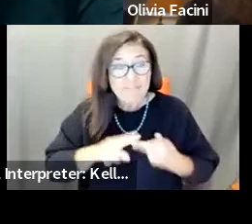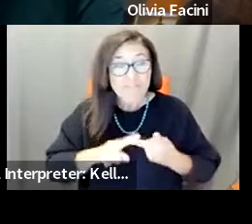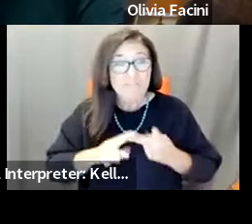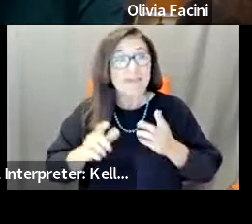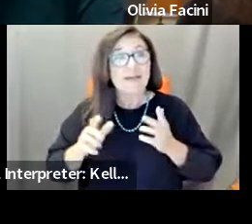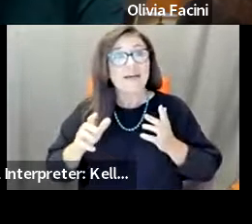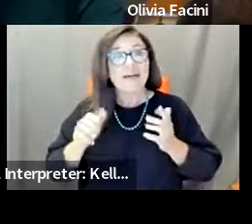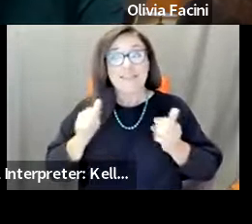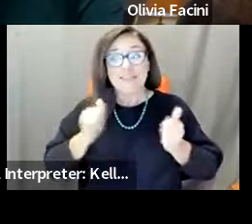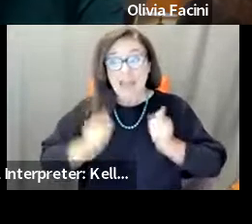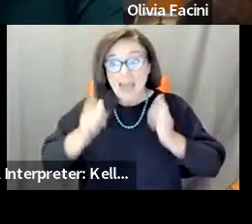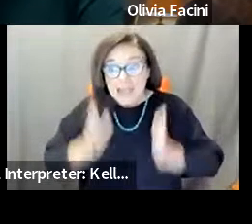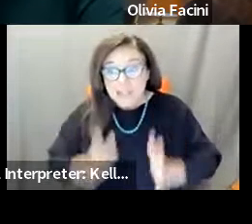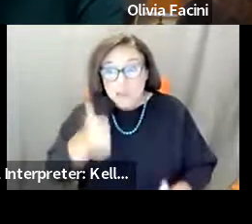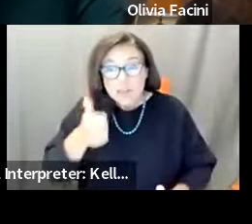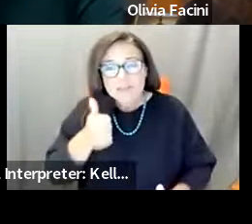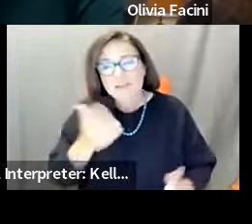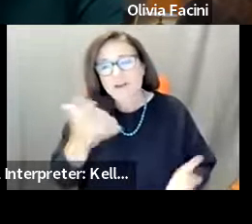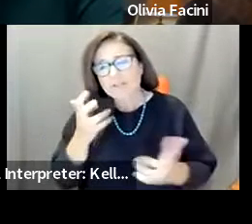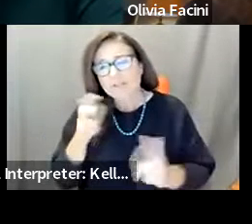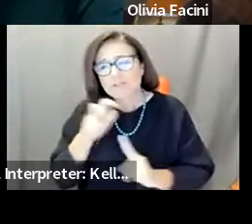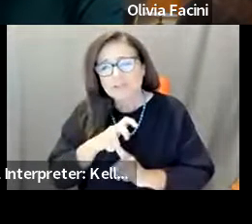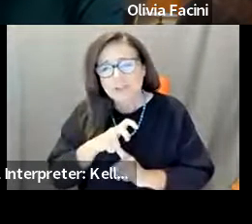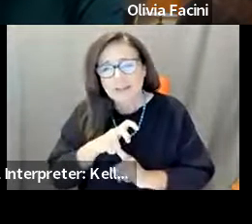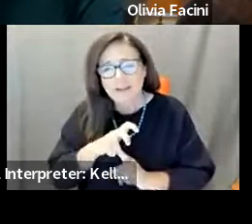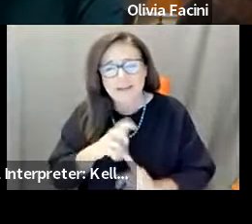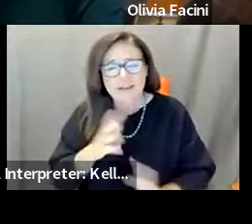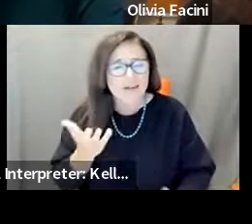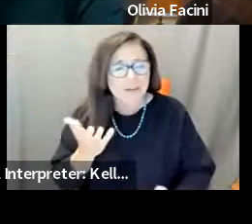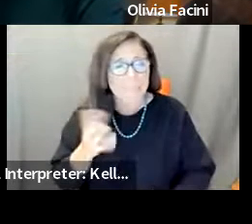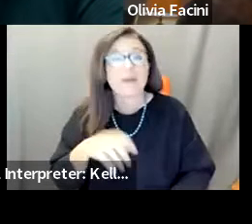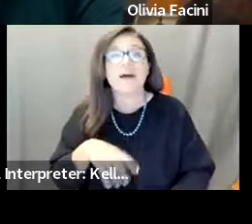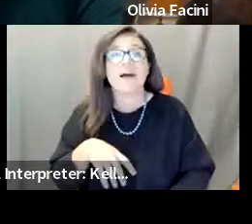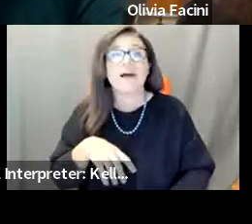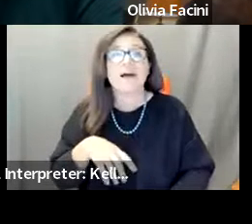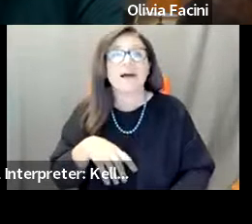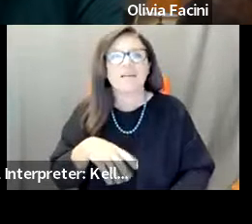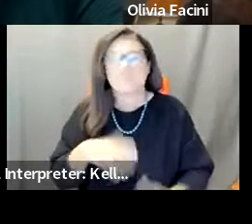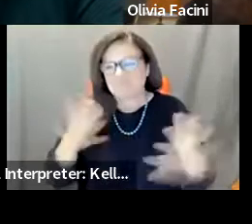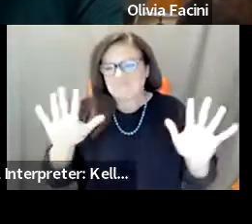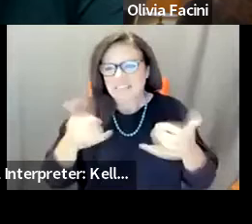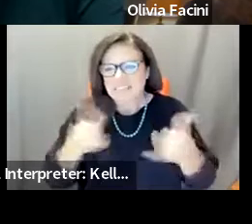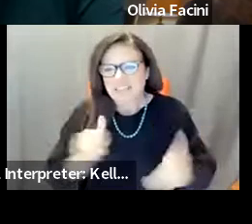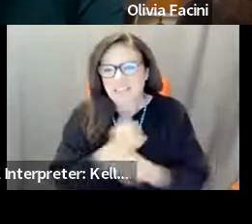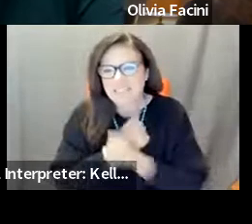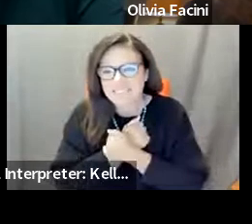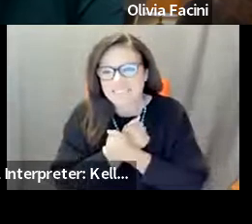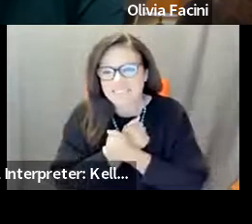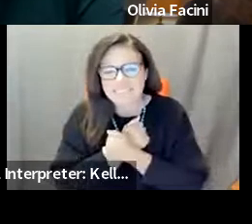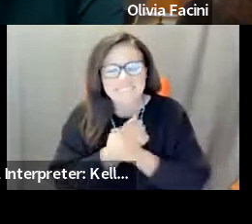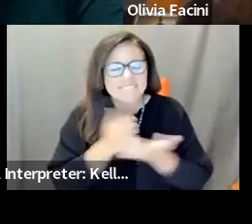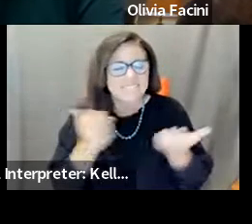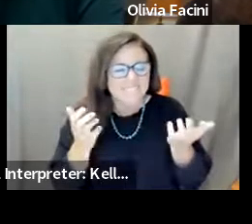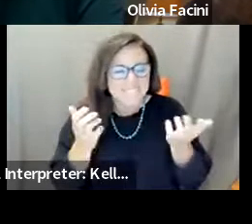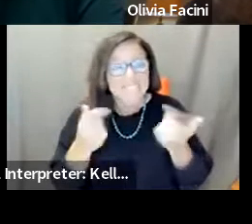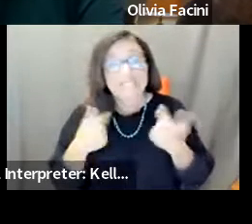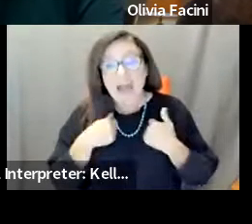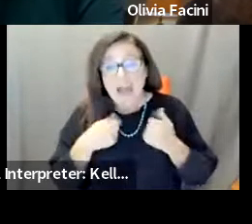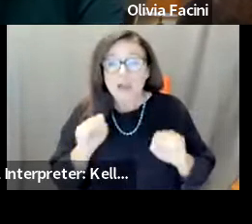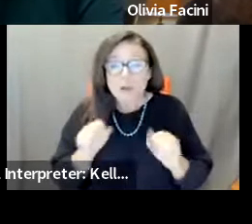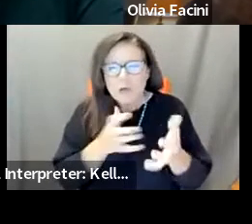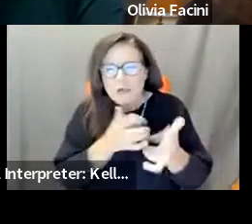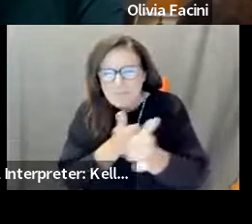great, it didn't lose its quality all the way from me because I could still follow along from scene to